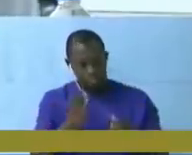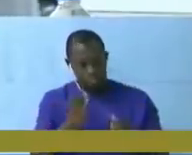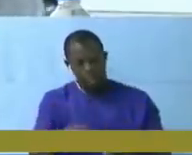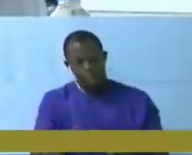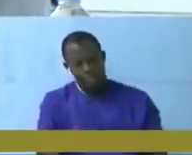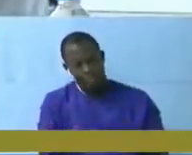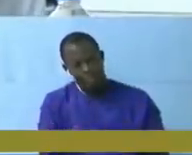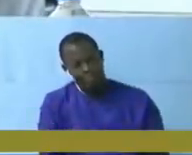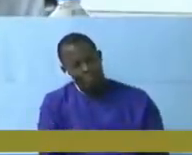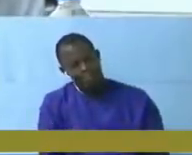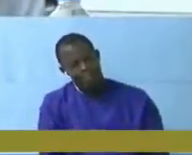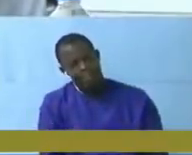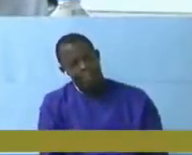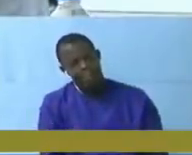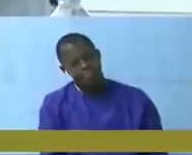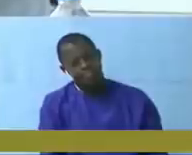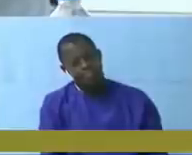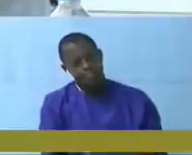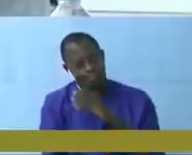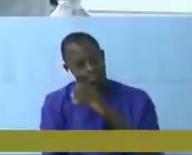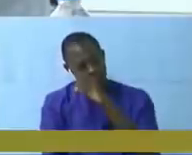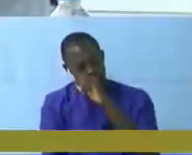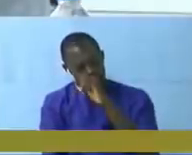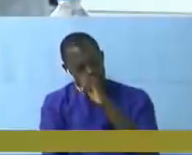Yeah, well, okay. I